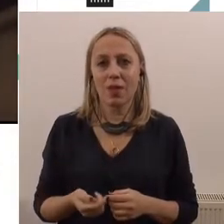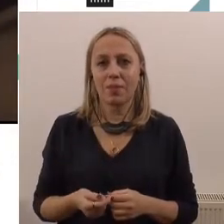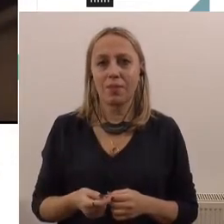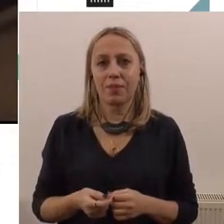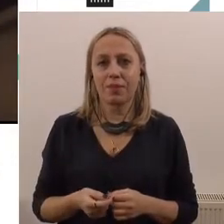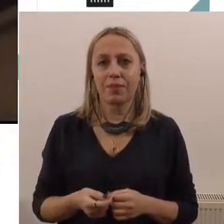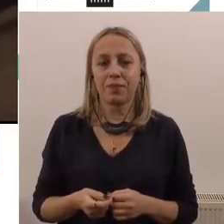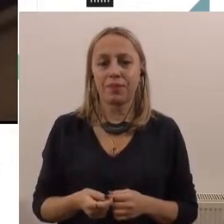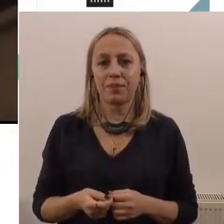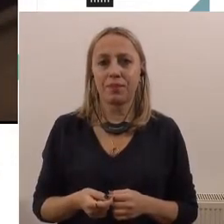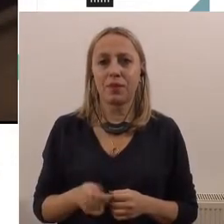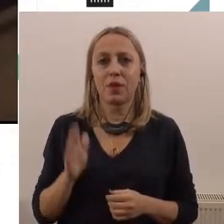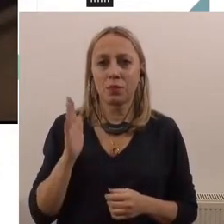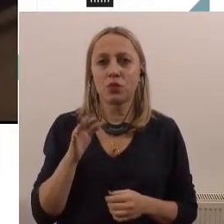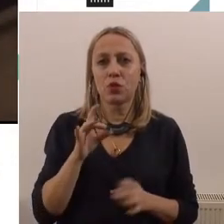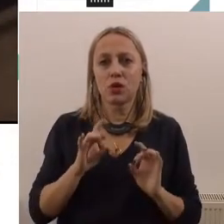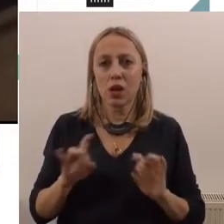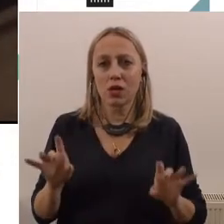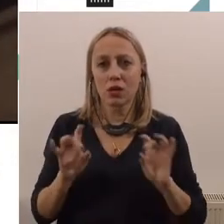I will speak more about